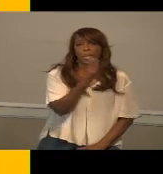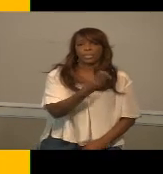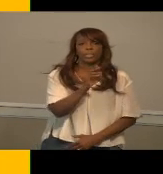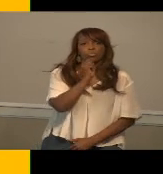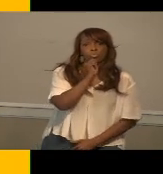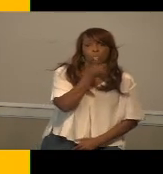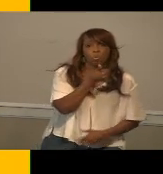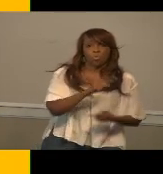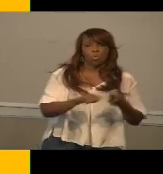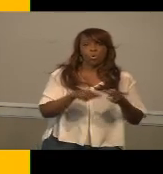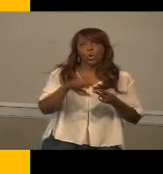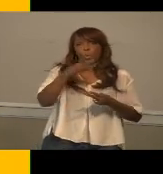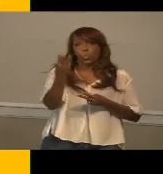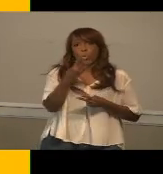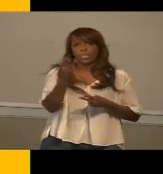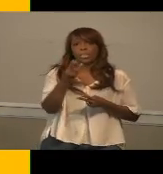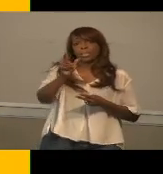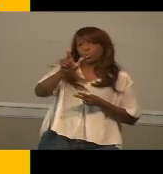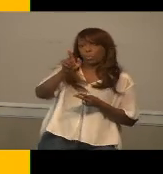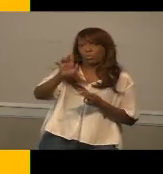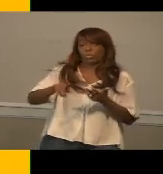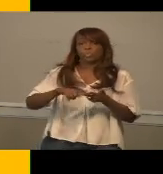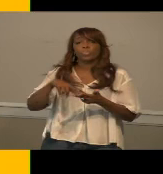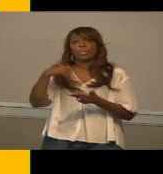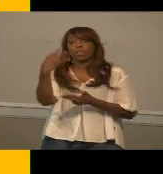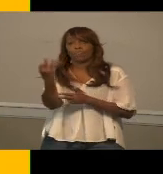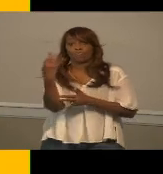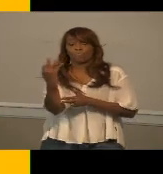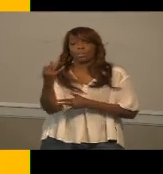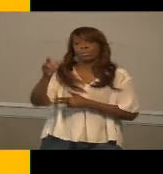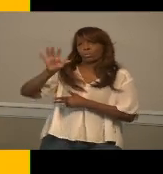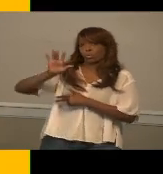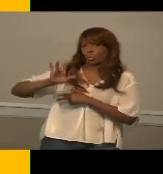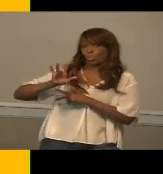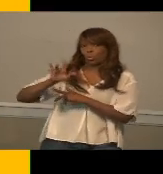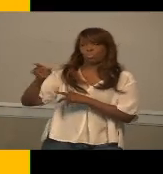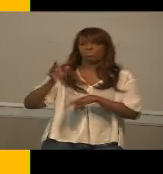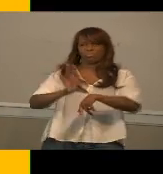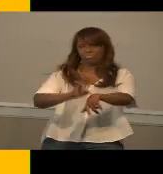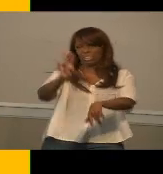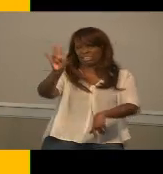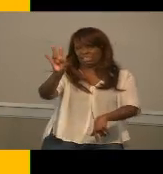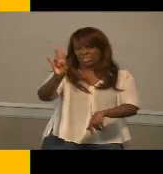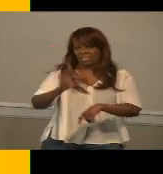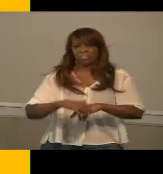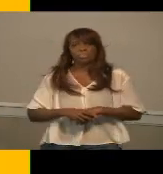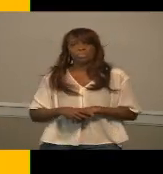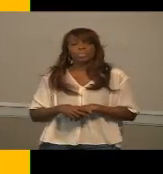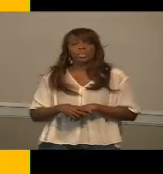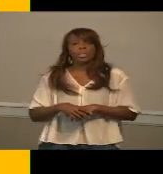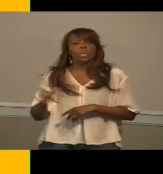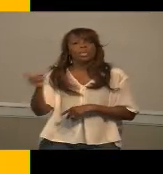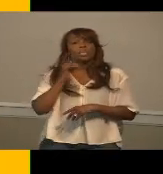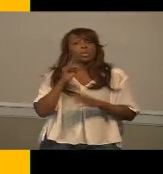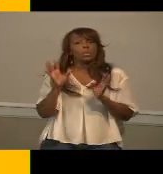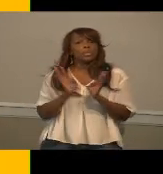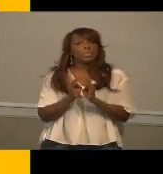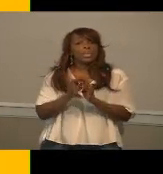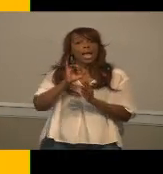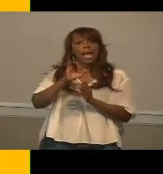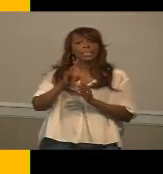19th, Wednesday, July 21st, and Friday, July 23rd at 7 p.m. The meeting ID